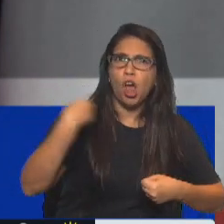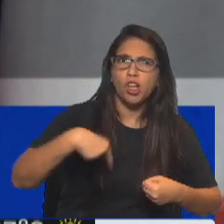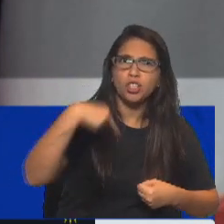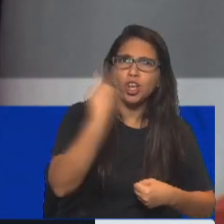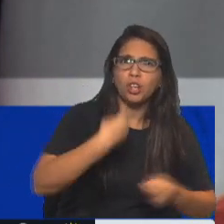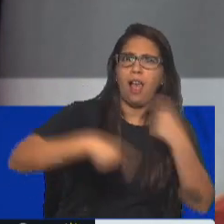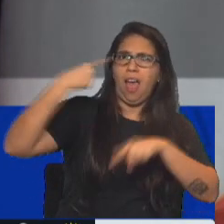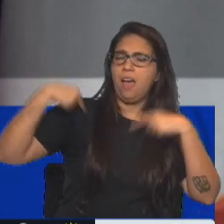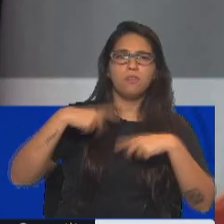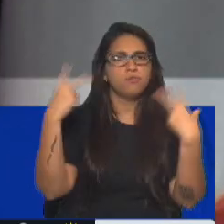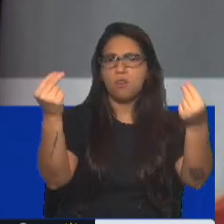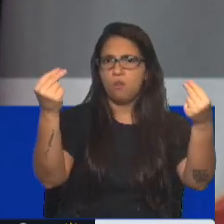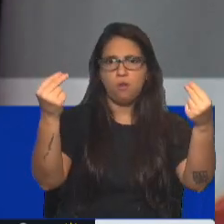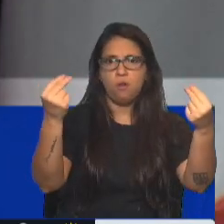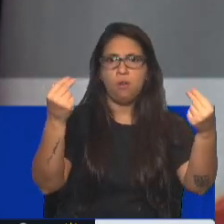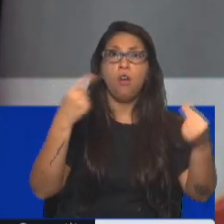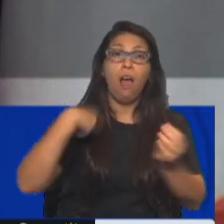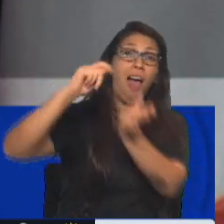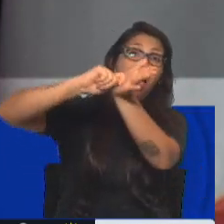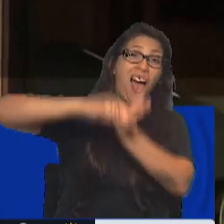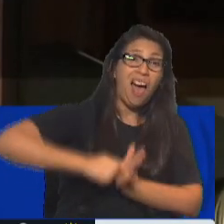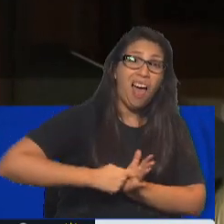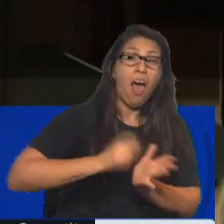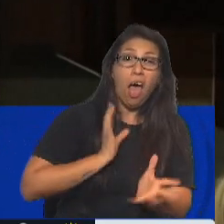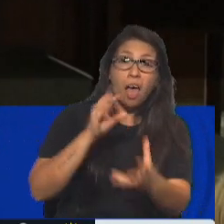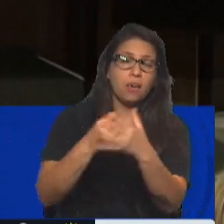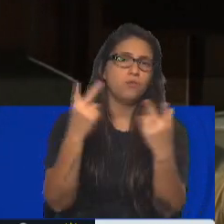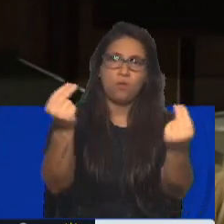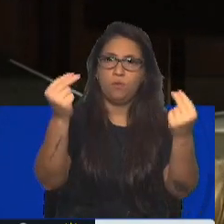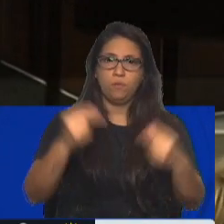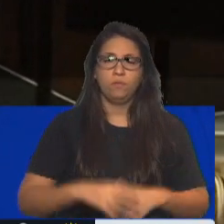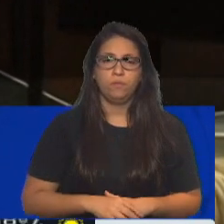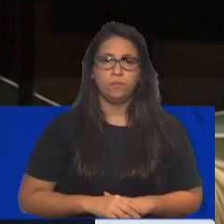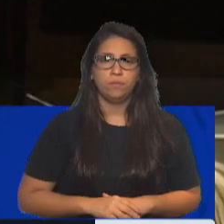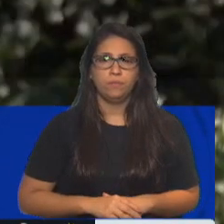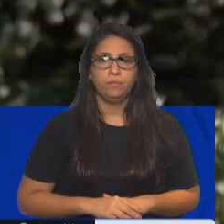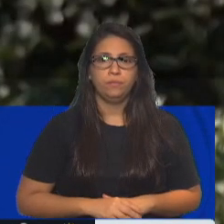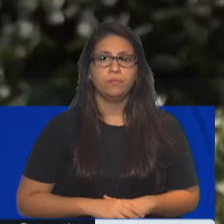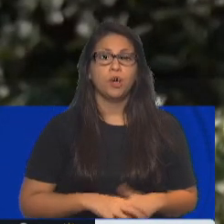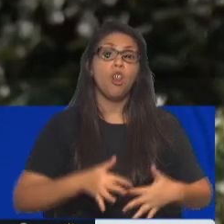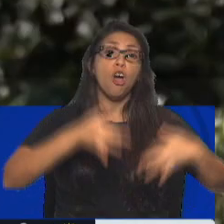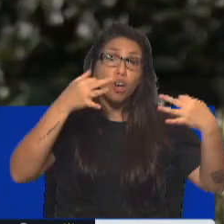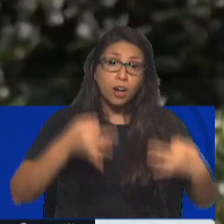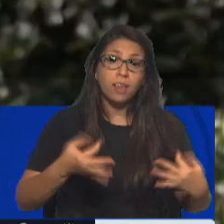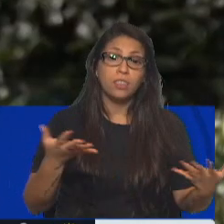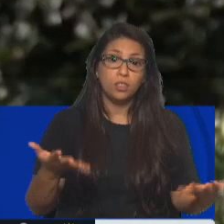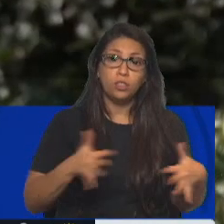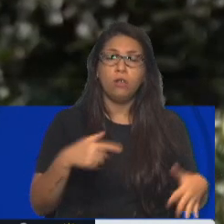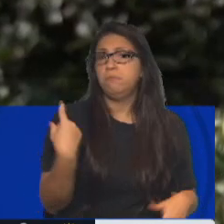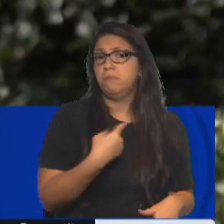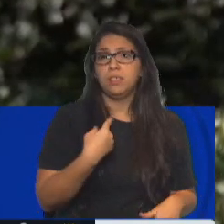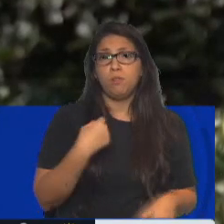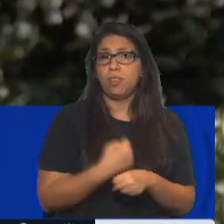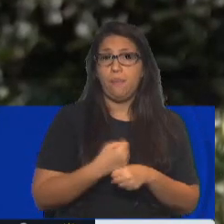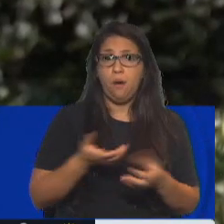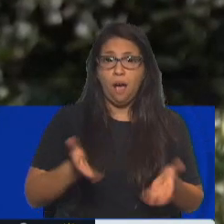back down and we will not give in to this coercion. The right thing to do is what we're doing. We're going to get our jobs